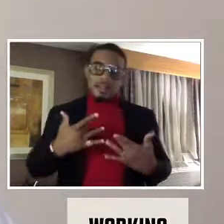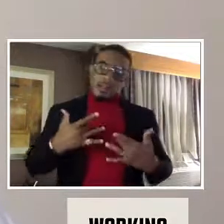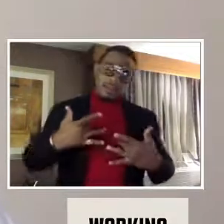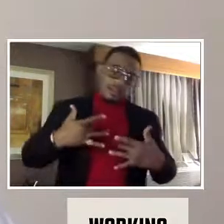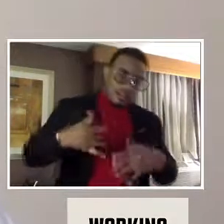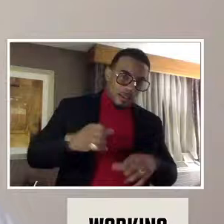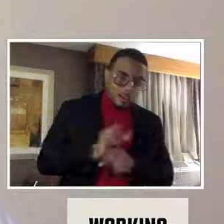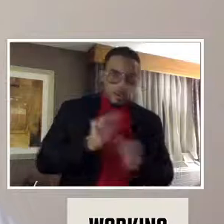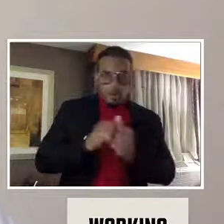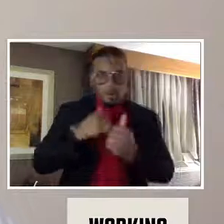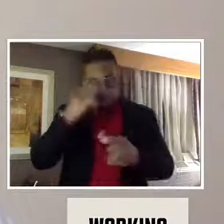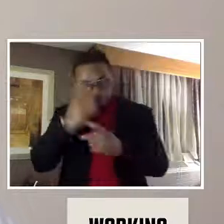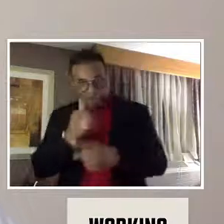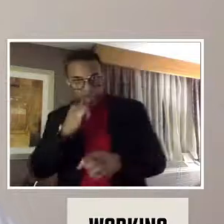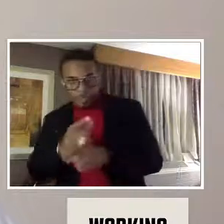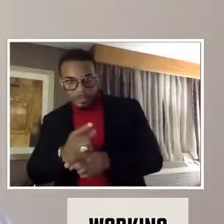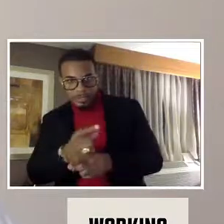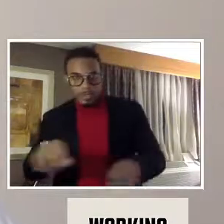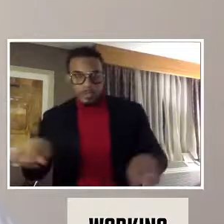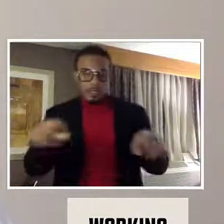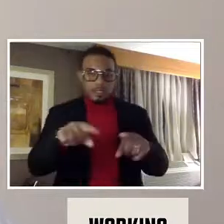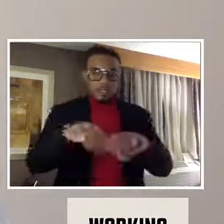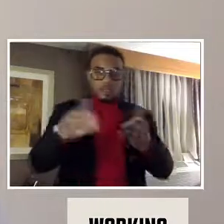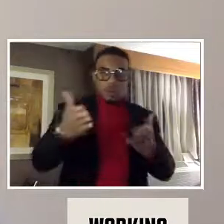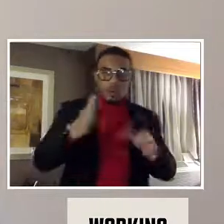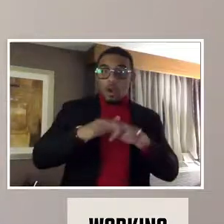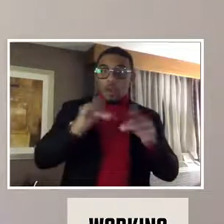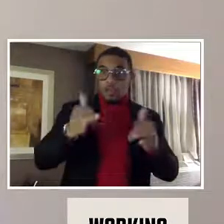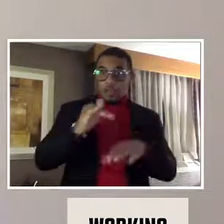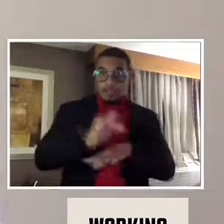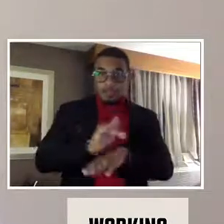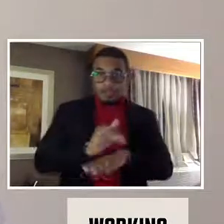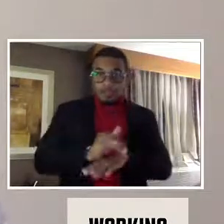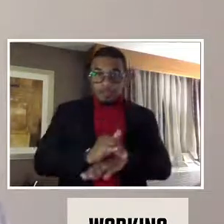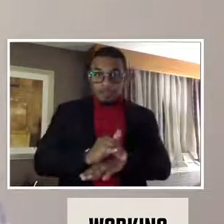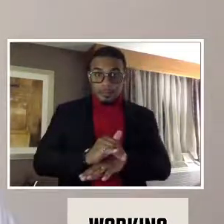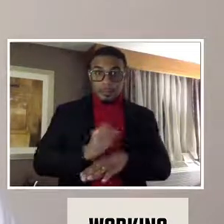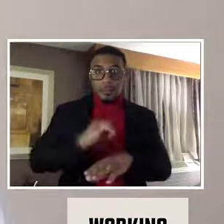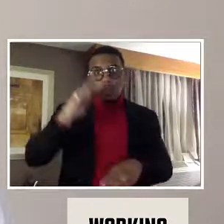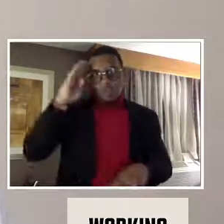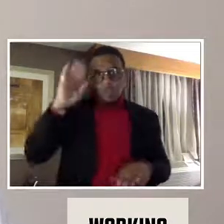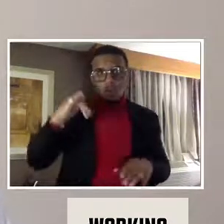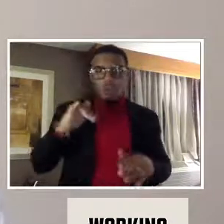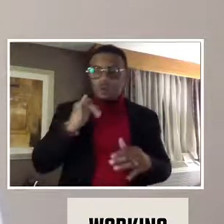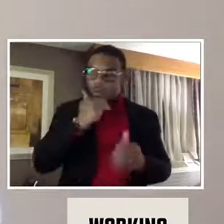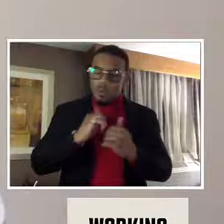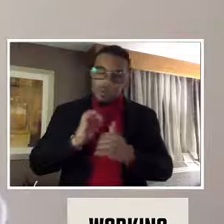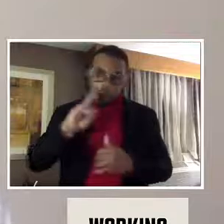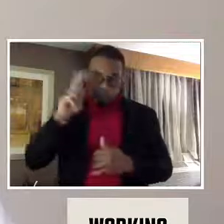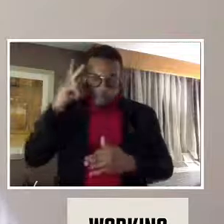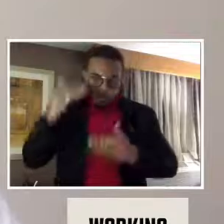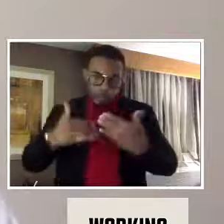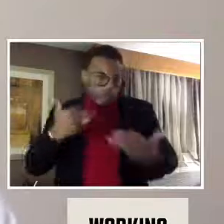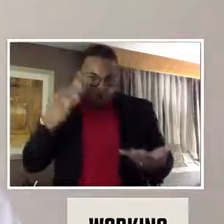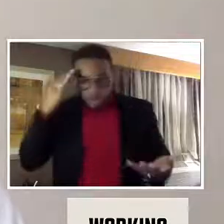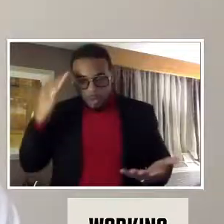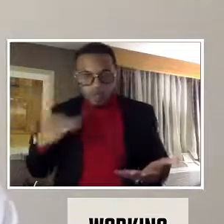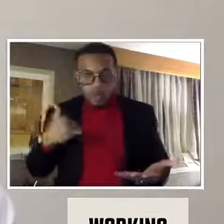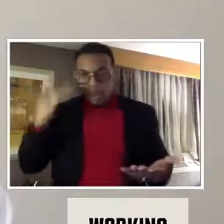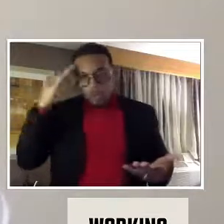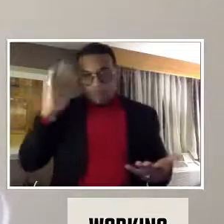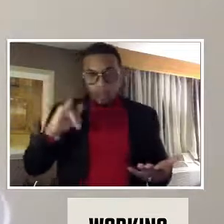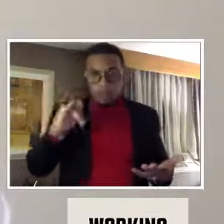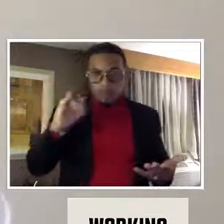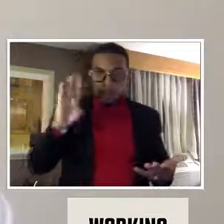with my brothers and sisters in service on this tonight. We know what's wrong with our political process. We know